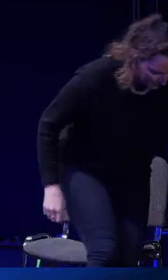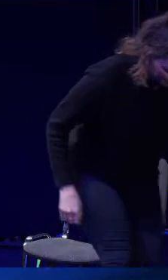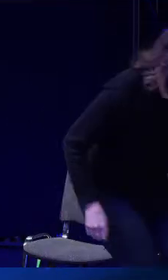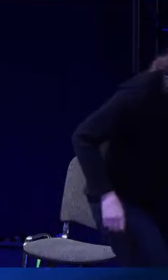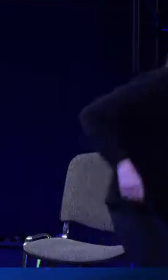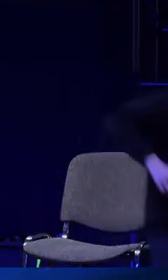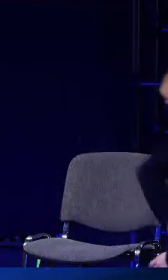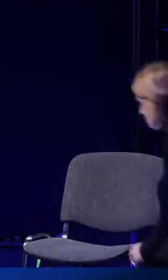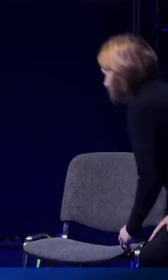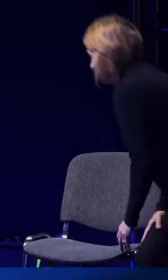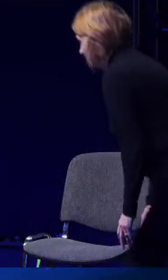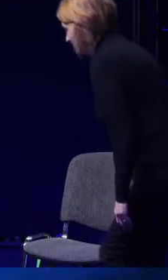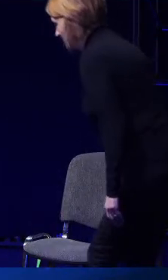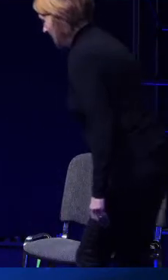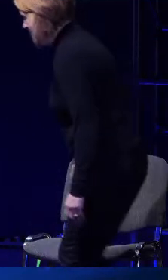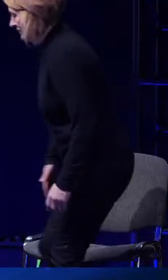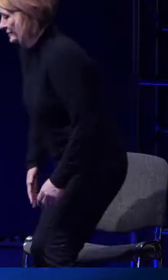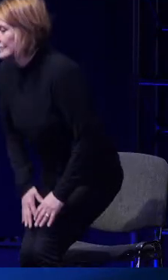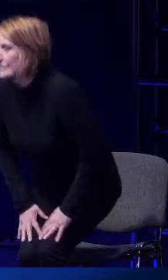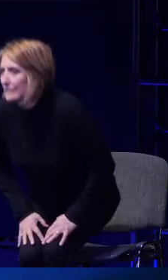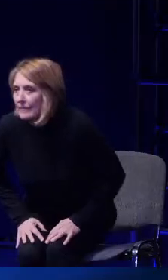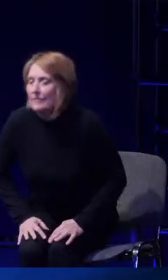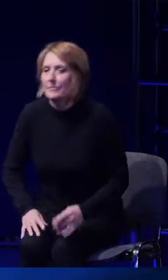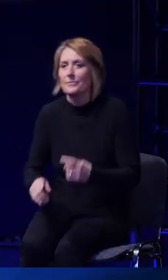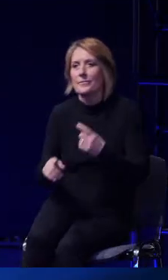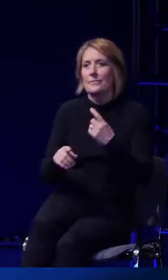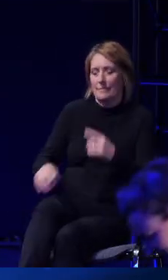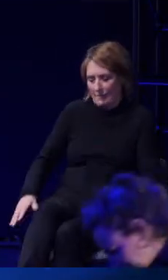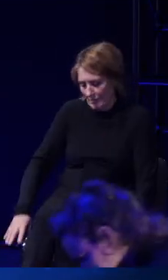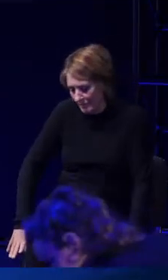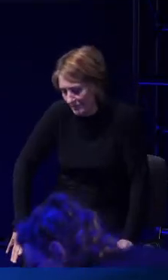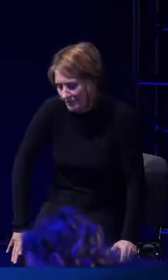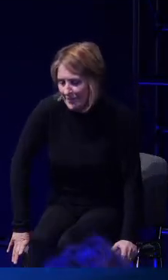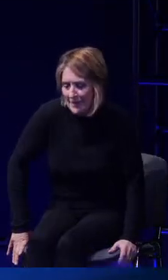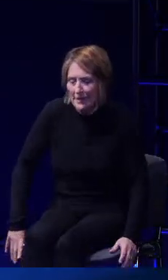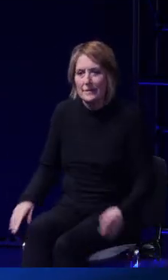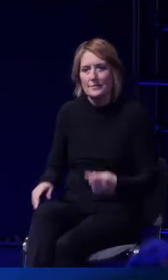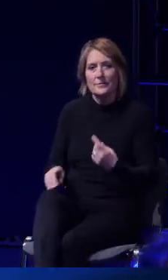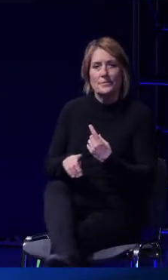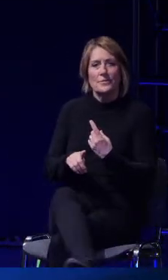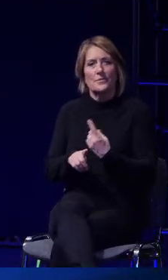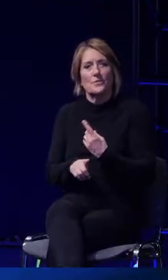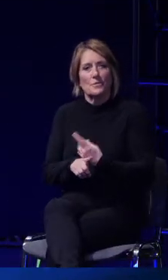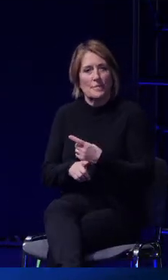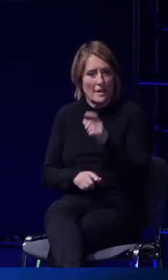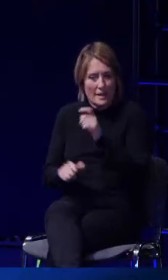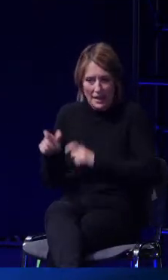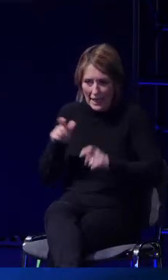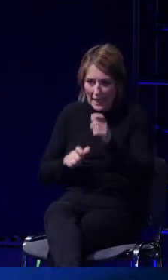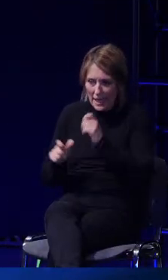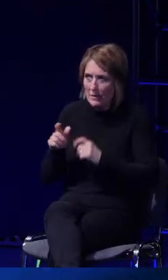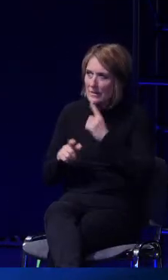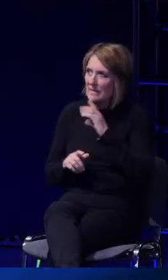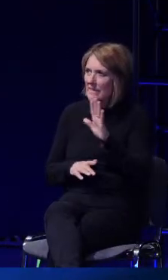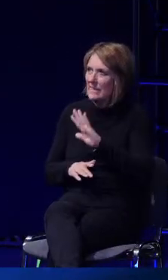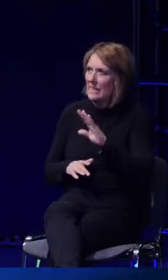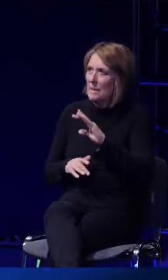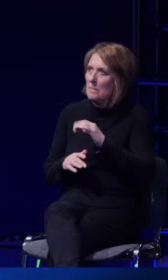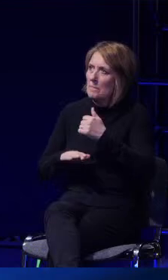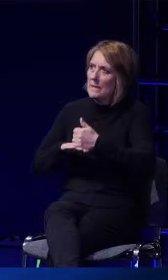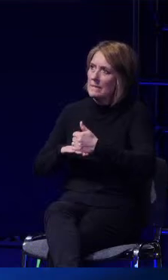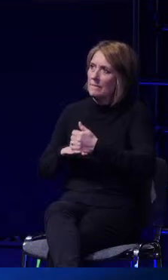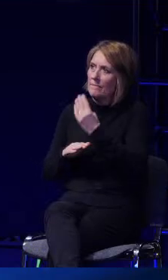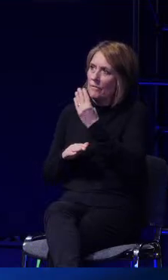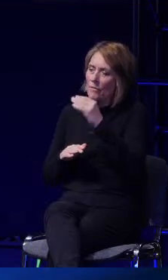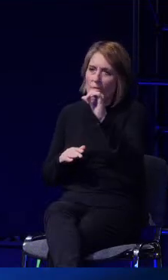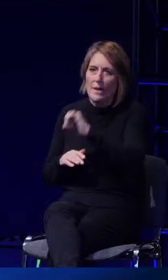of, for example, talking about color and talking about, okay, so we want this, let's set it at a base of 4,000 Kelvin. But we want this